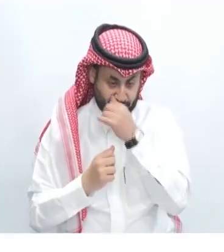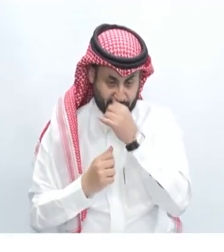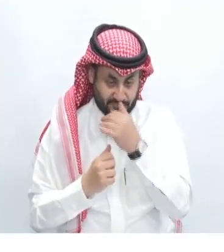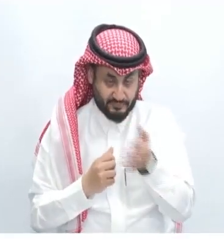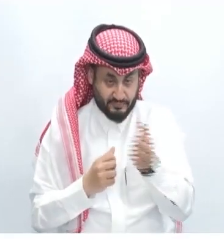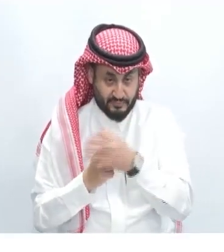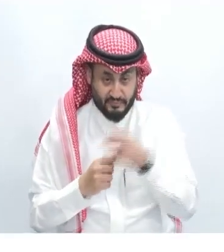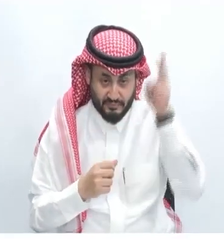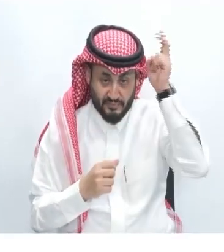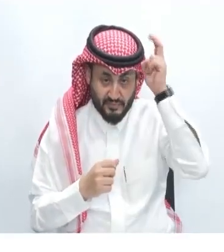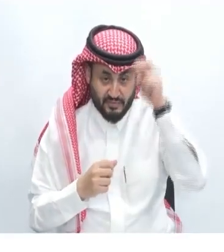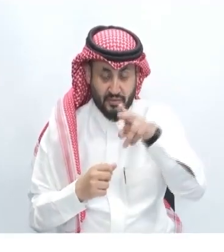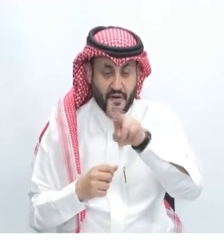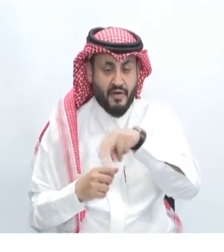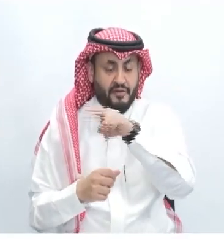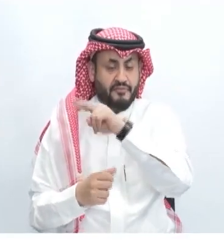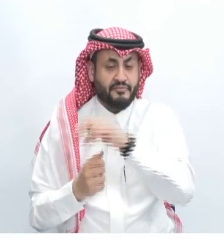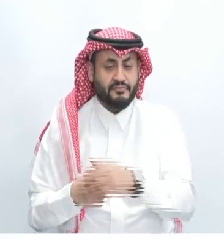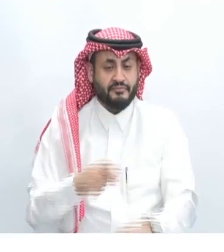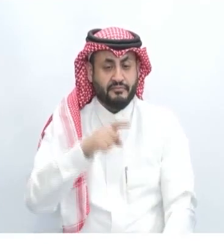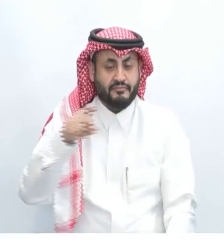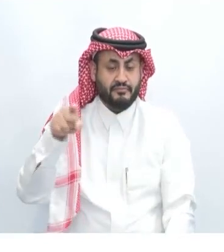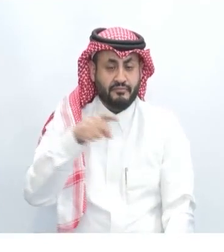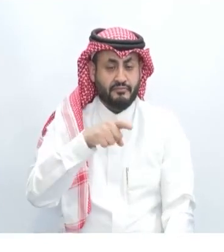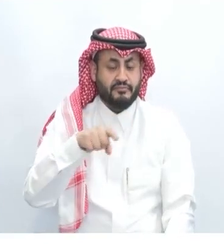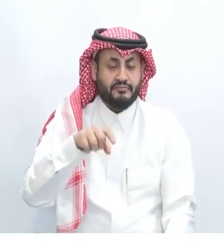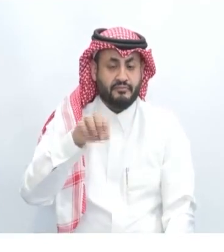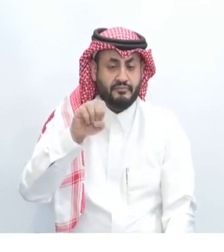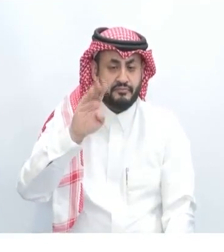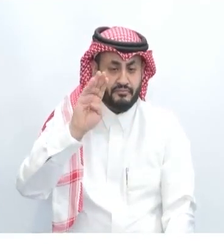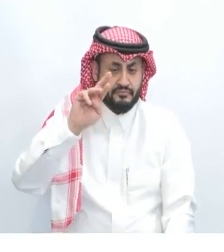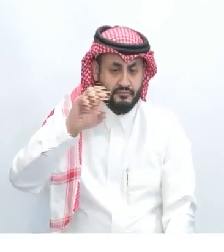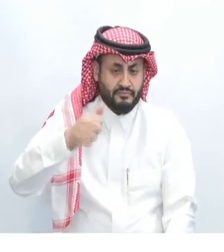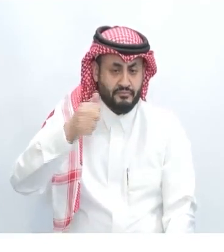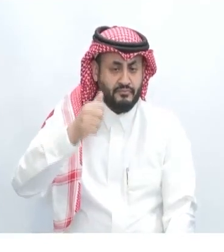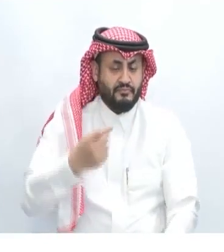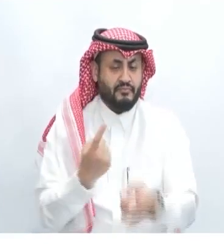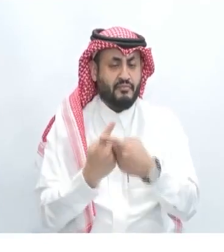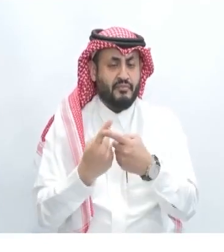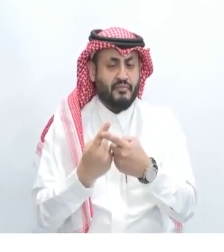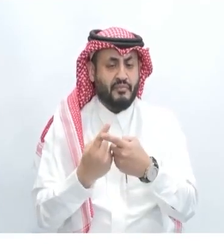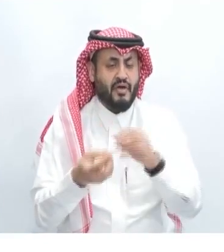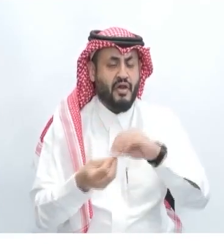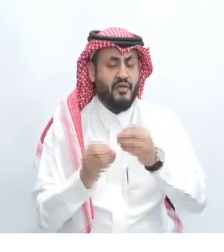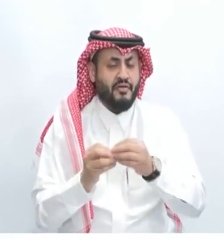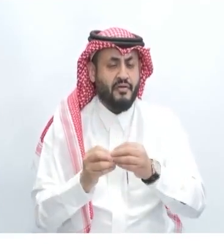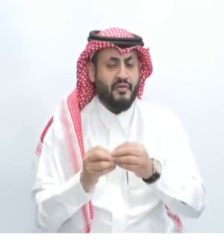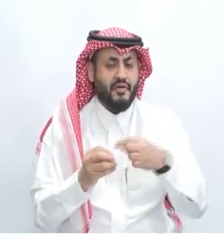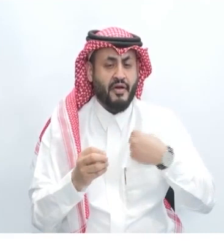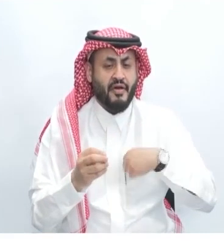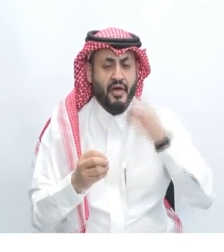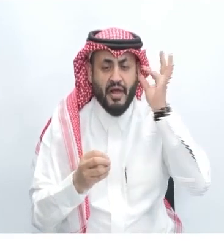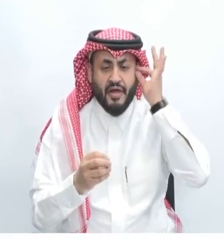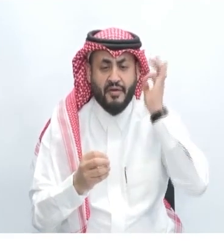we describe another animal, which is the zebras. We says that they are black and white, and